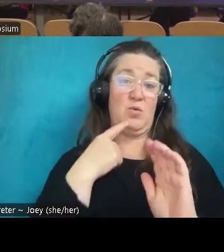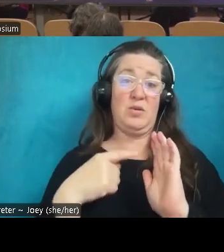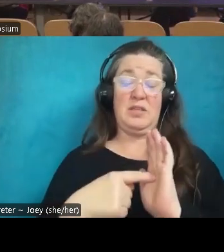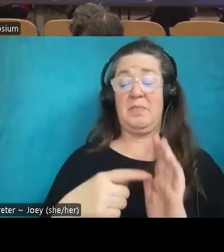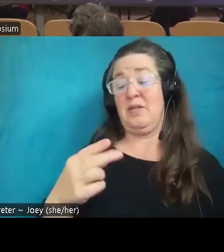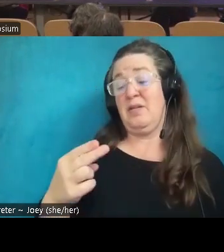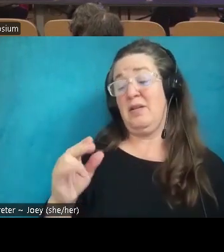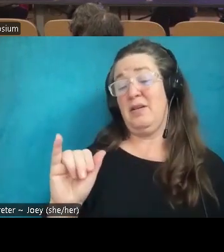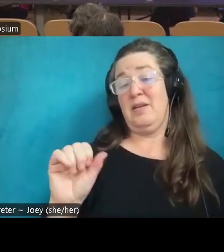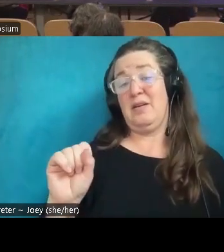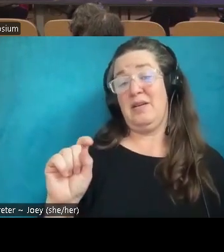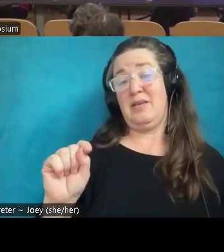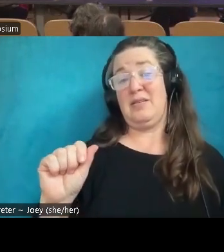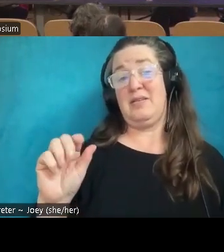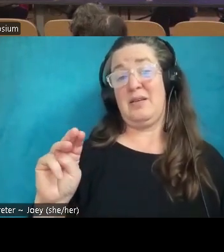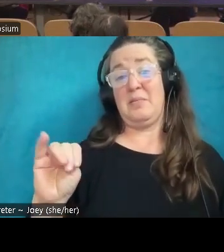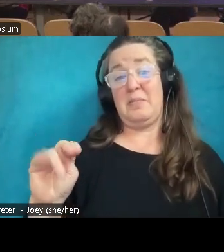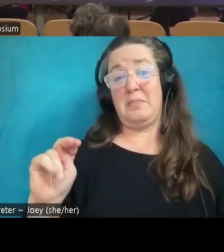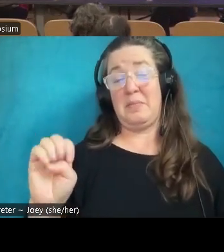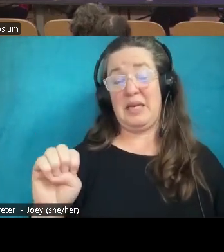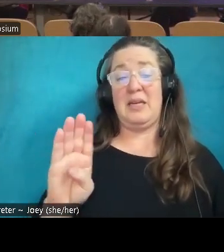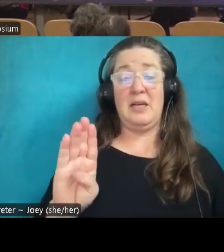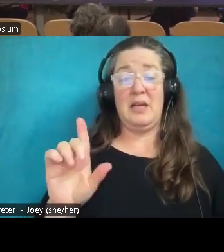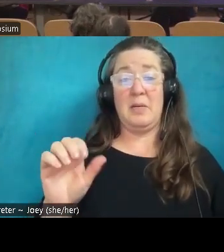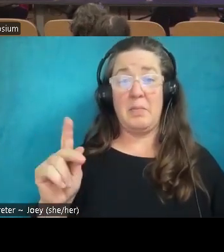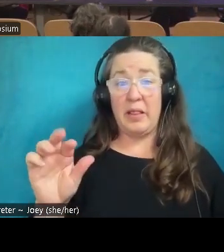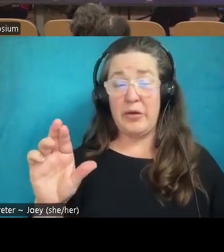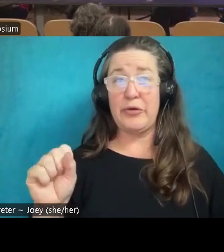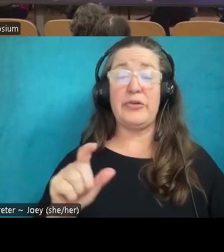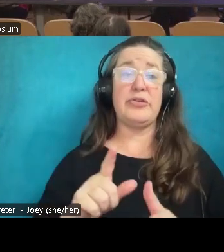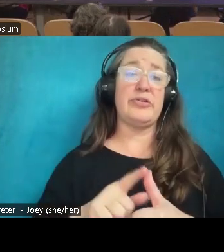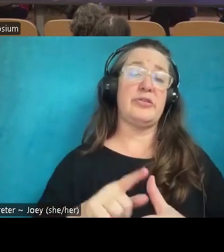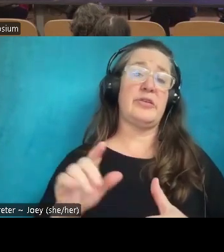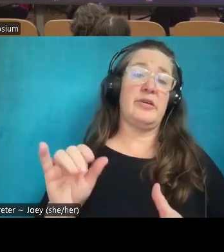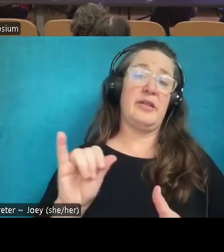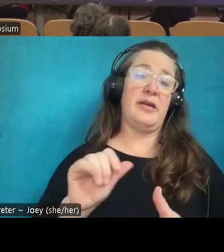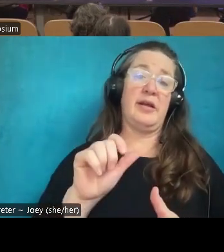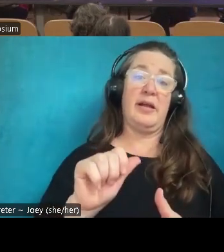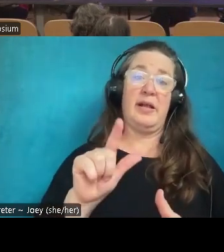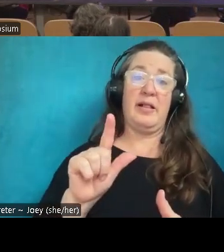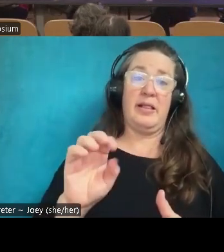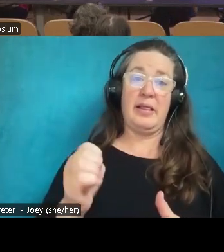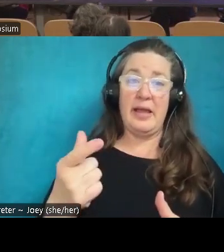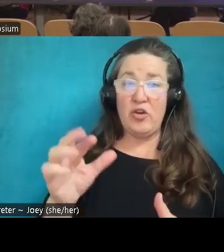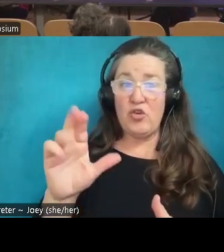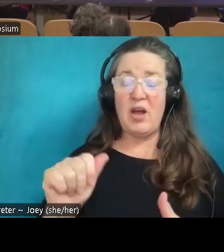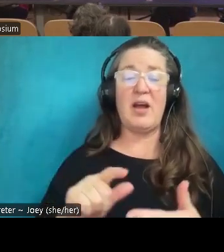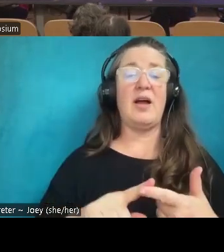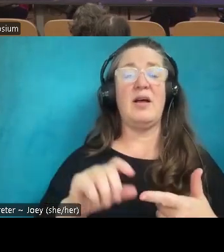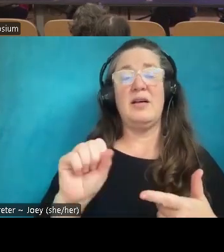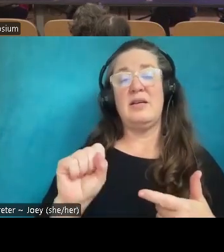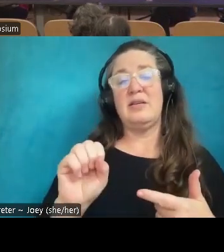like, things like fexofenadine or Allegra, and various, allergy medications